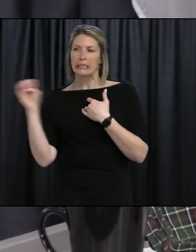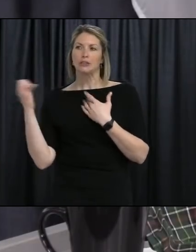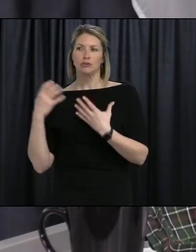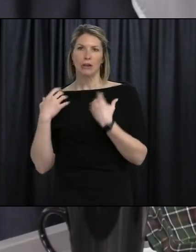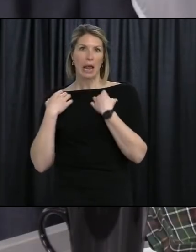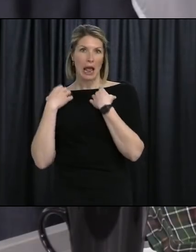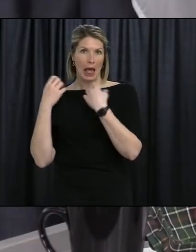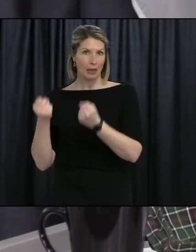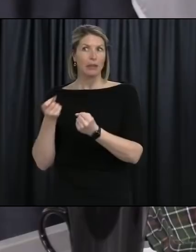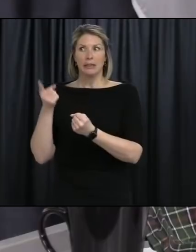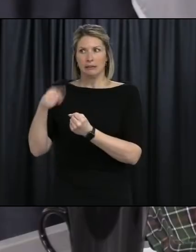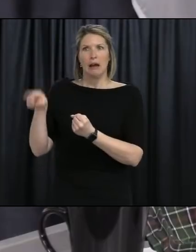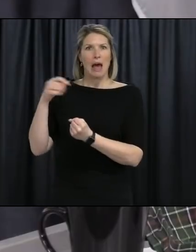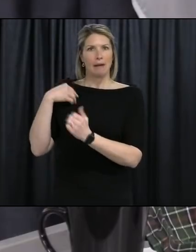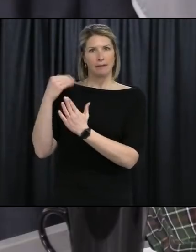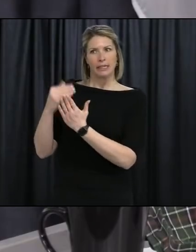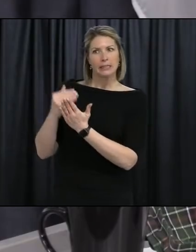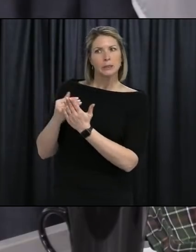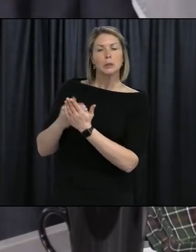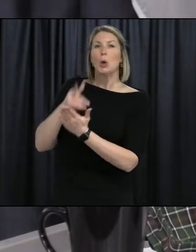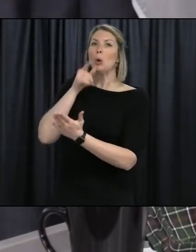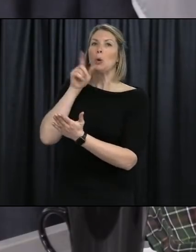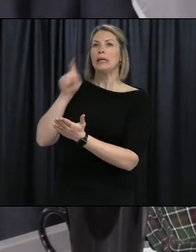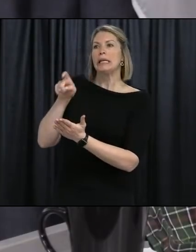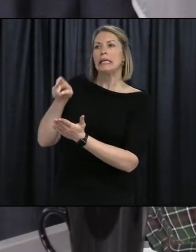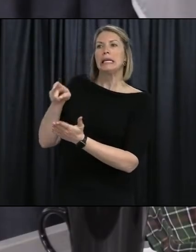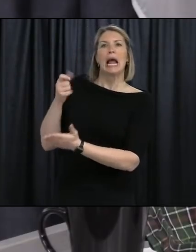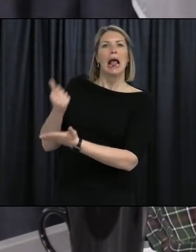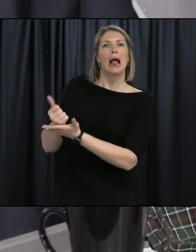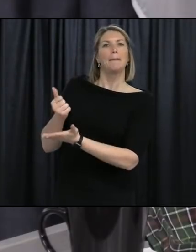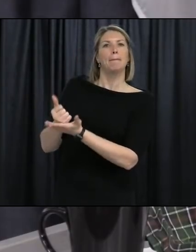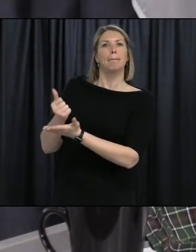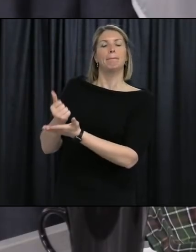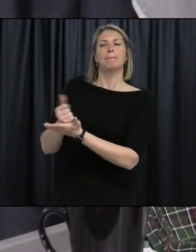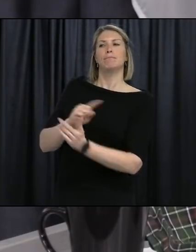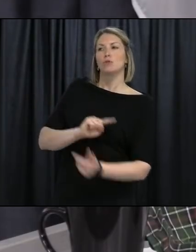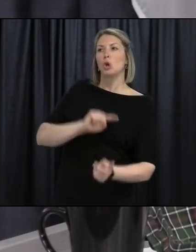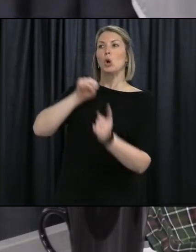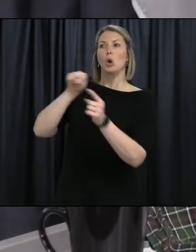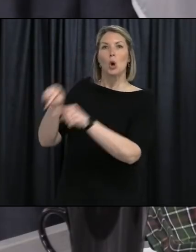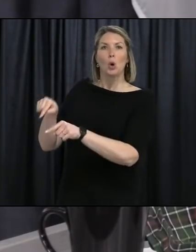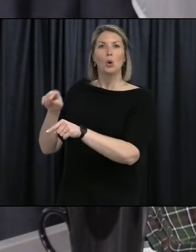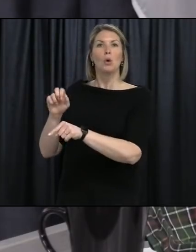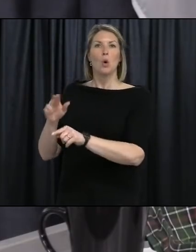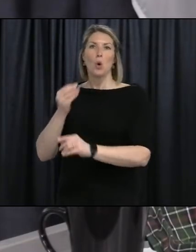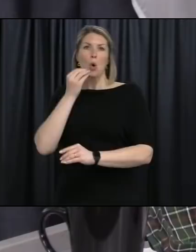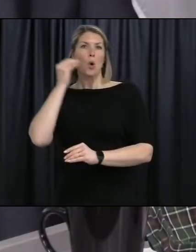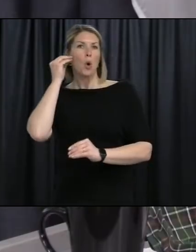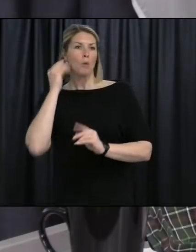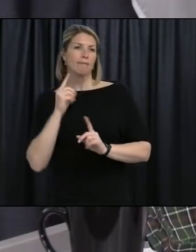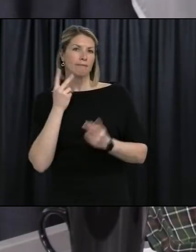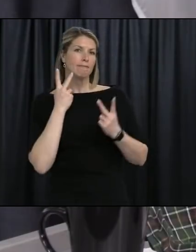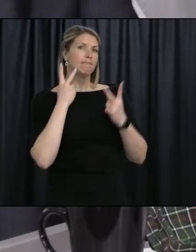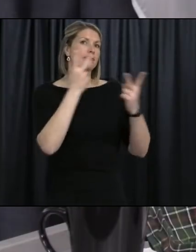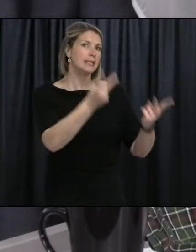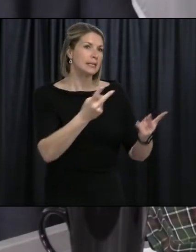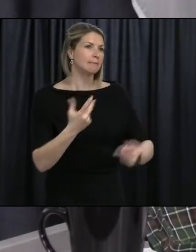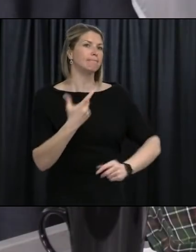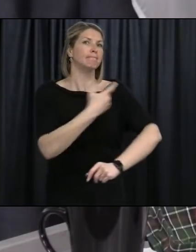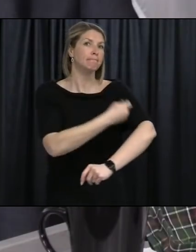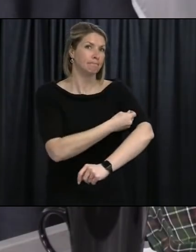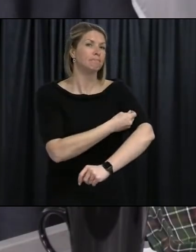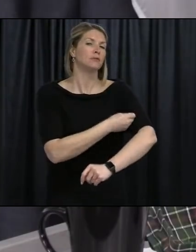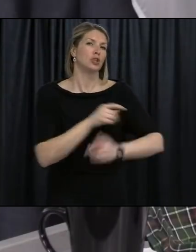have identified all of those individuals and will begin in Eastern Health starting to visit and vaccinate